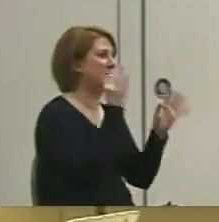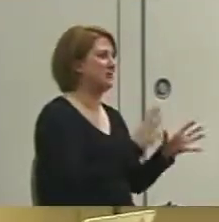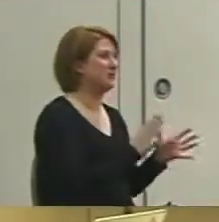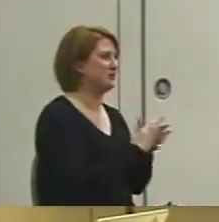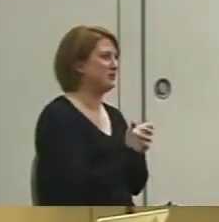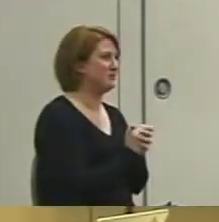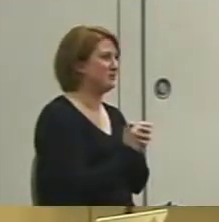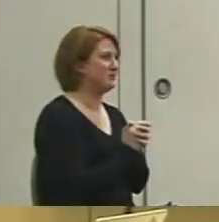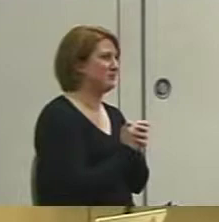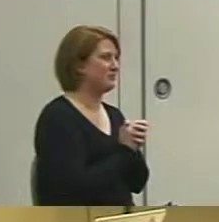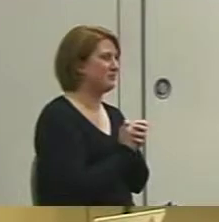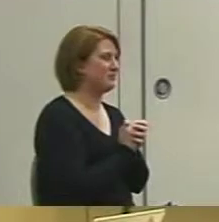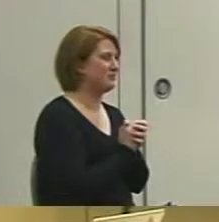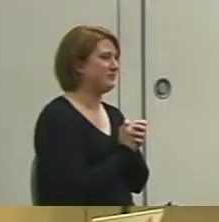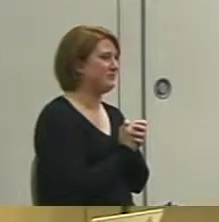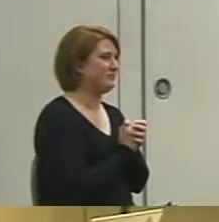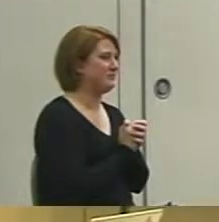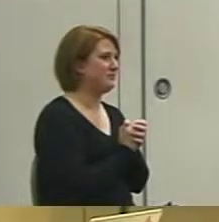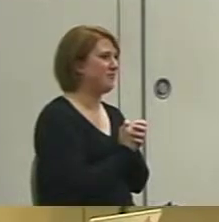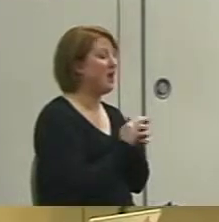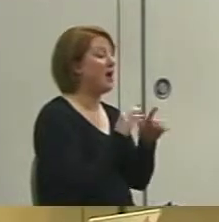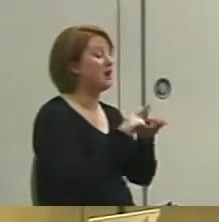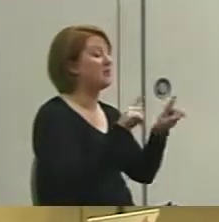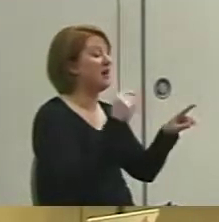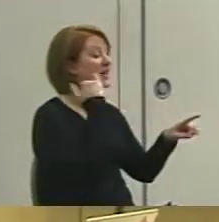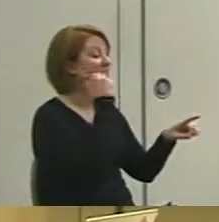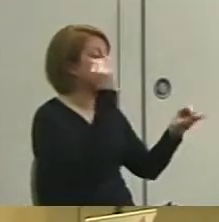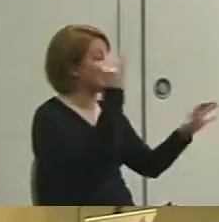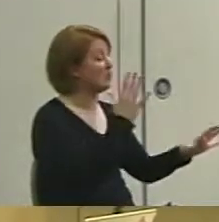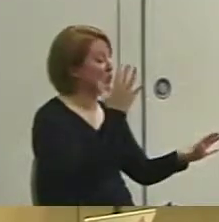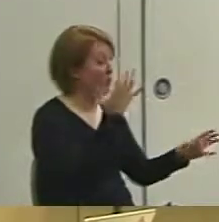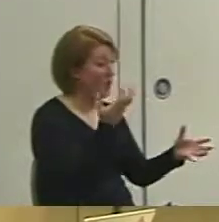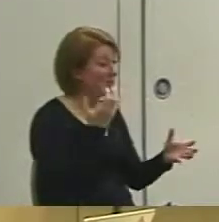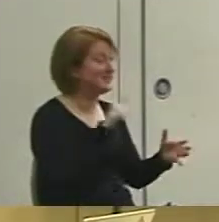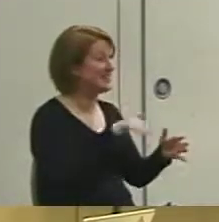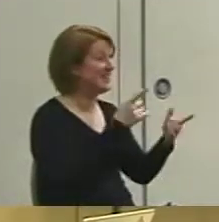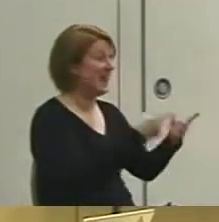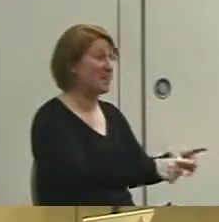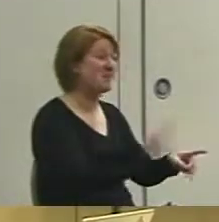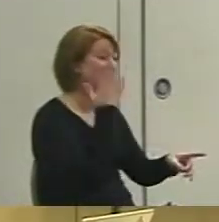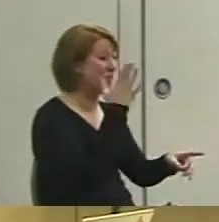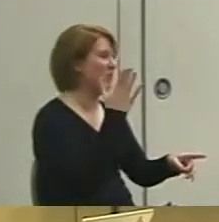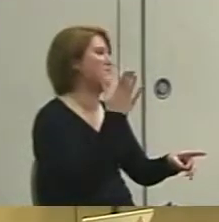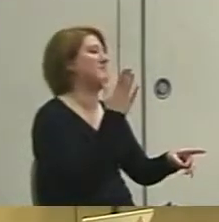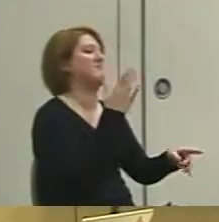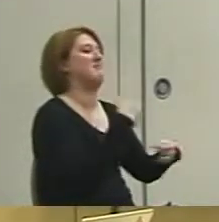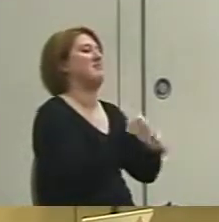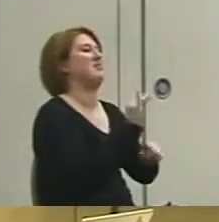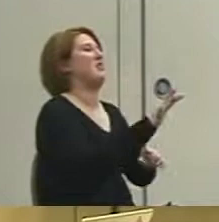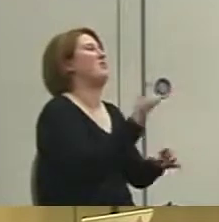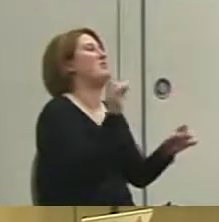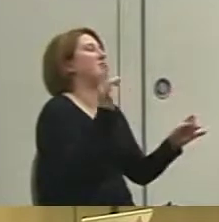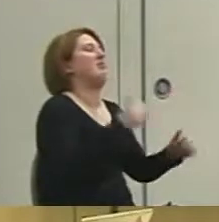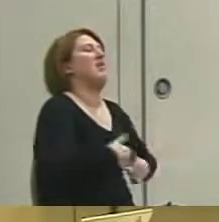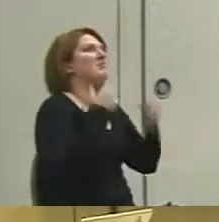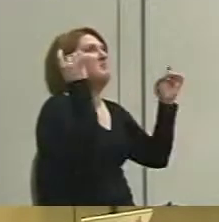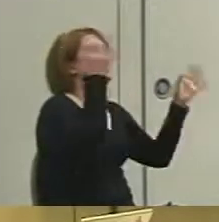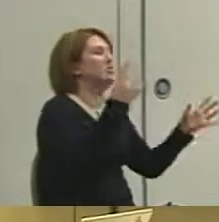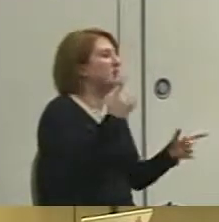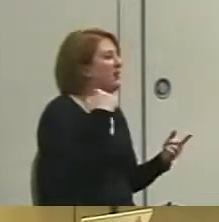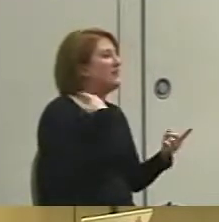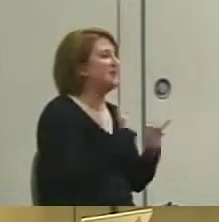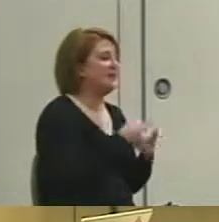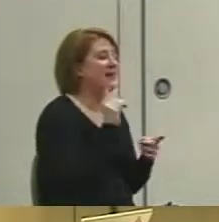environment. However, if that teacher wants that to happen, they're gonna make life miserable for that kid until it